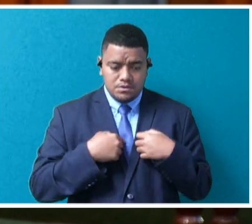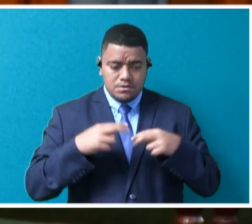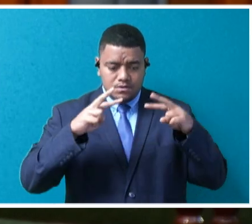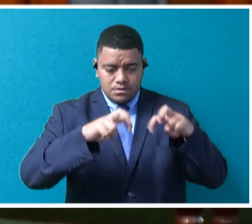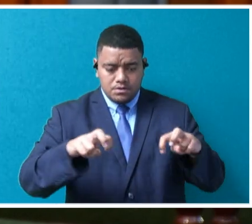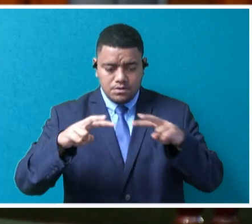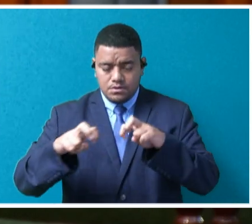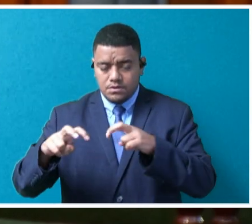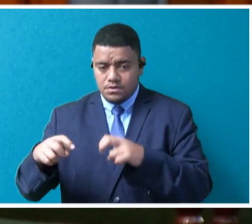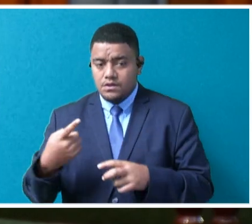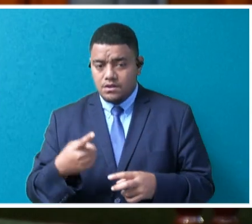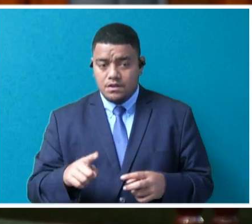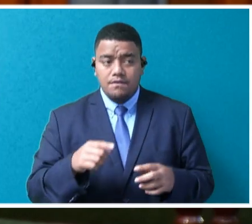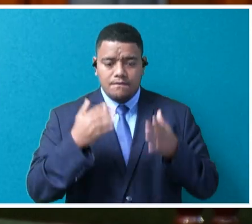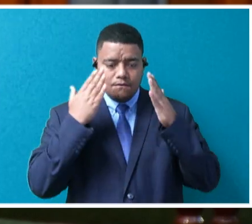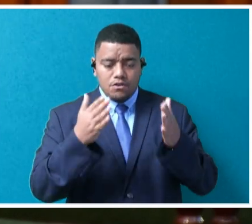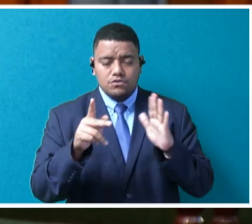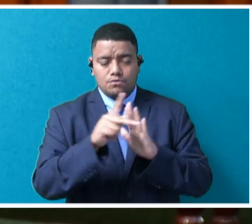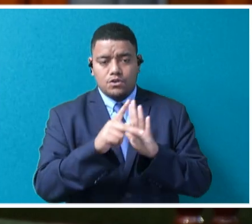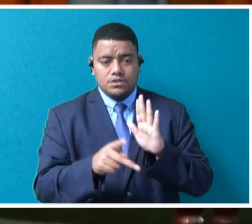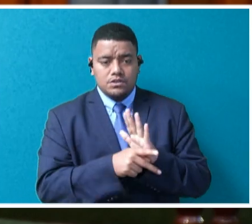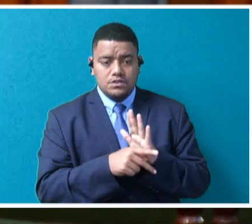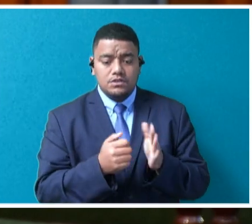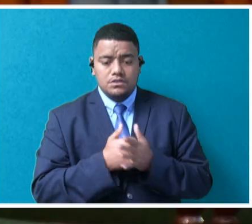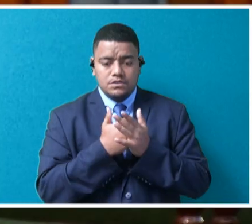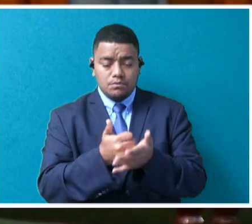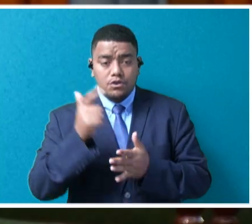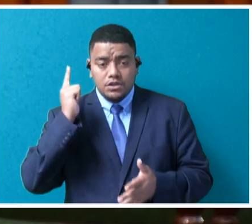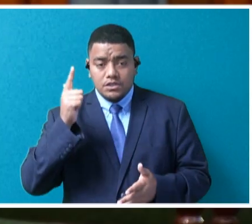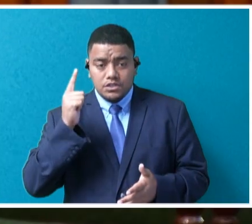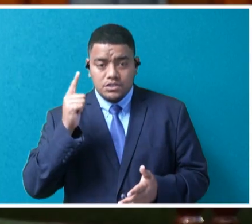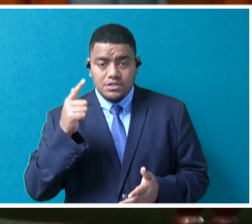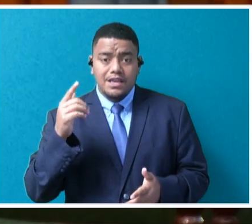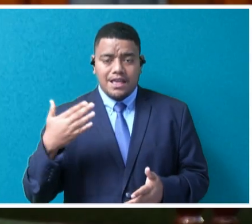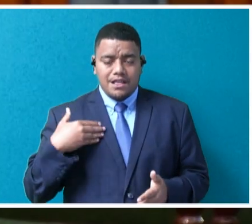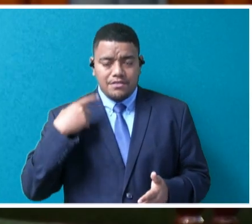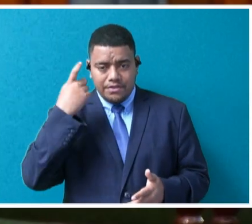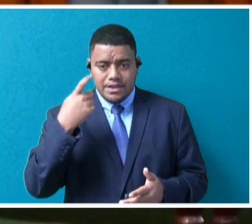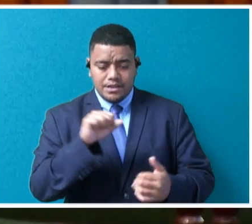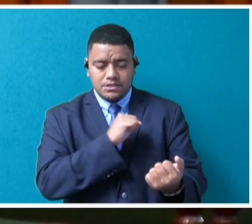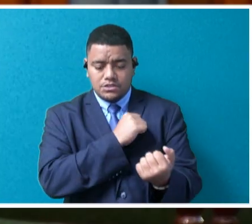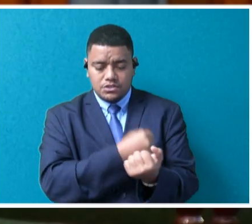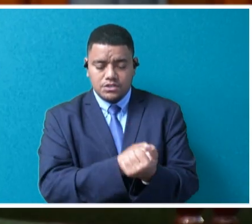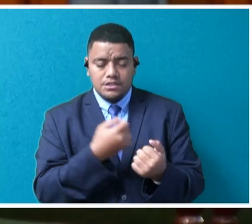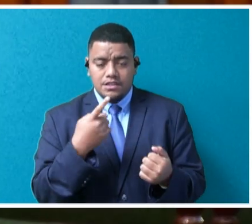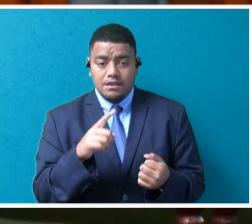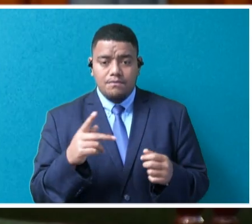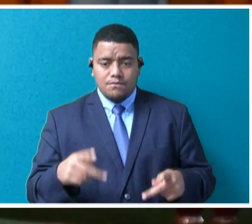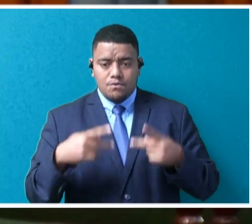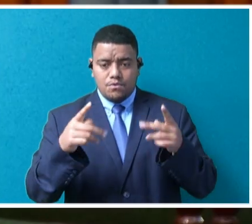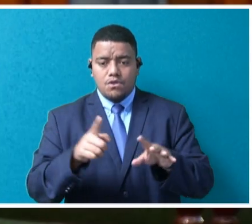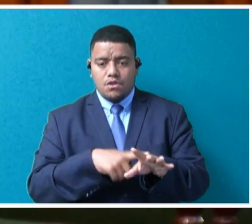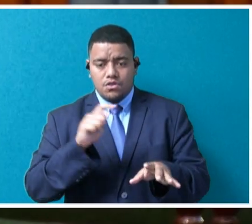non-salary incentive and welfare-focused policy that support teachers' well-being, strengthening engagement, and promote